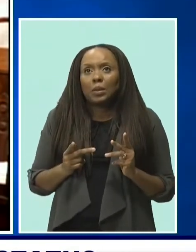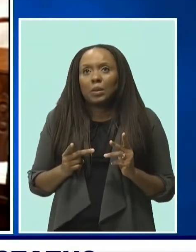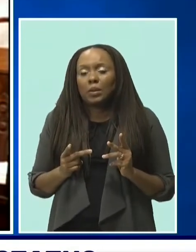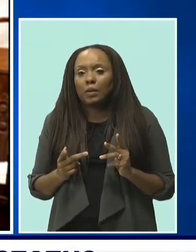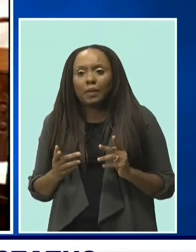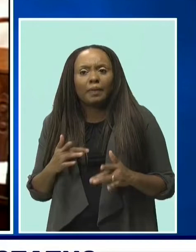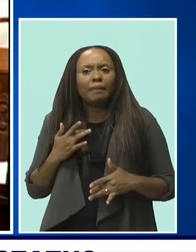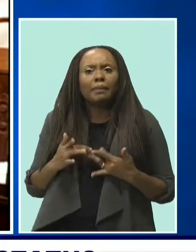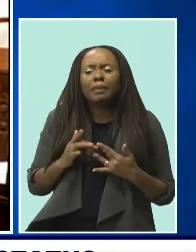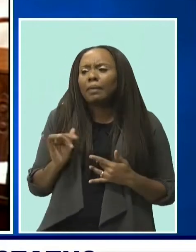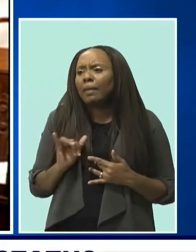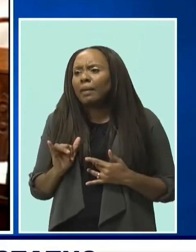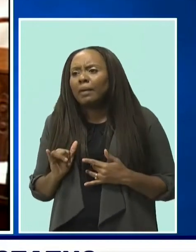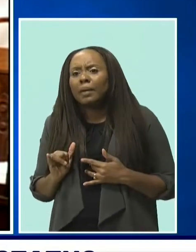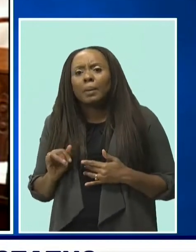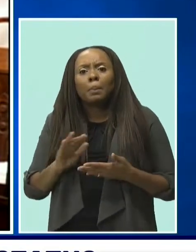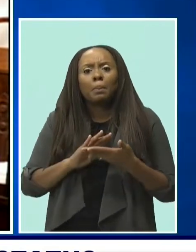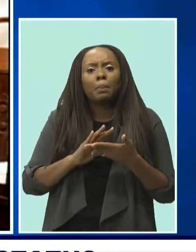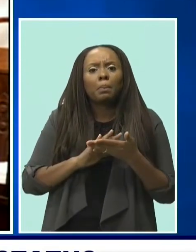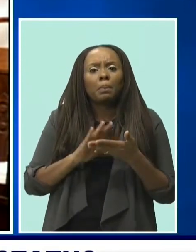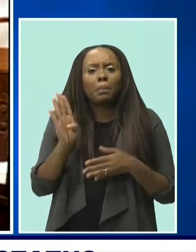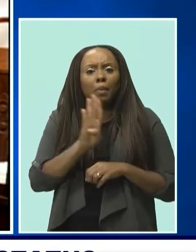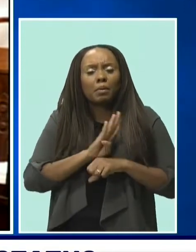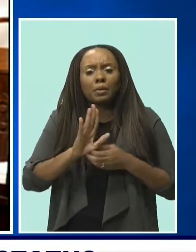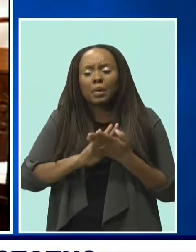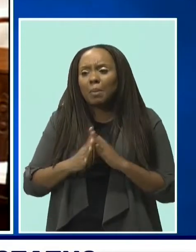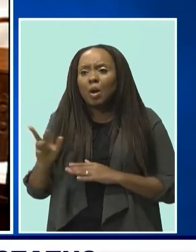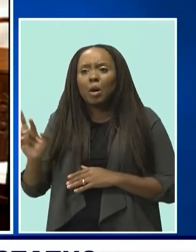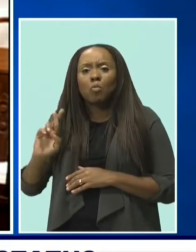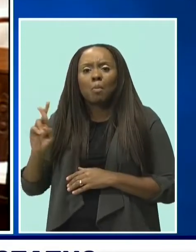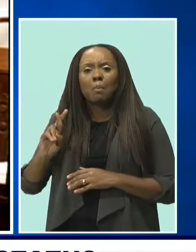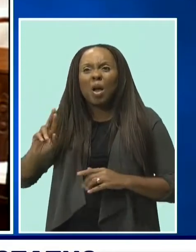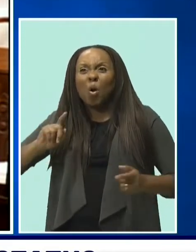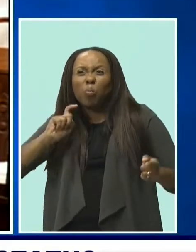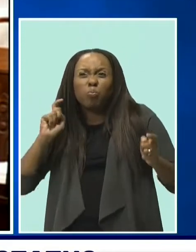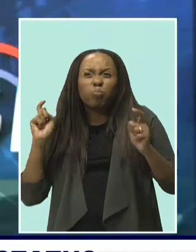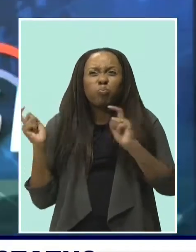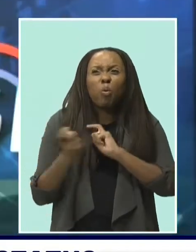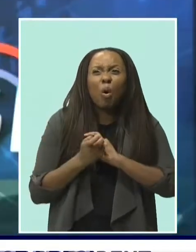massive disruption in our government, that is not so.